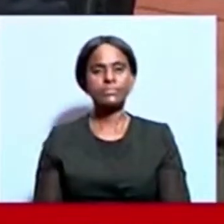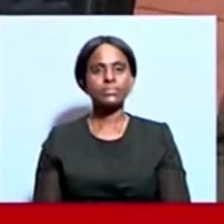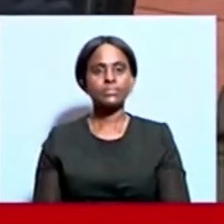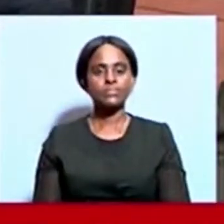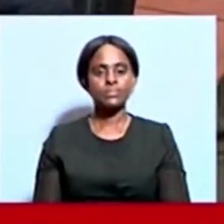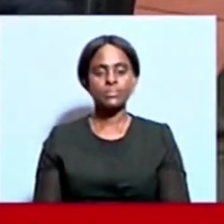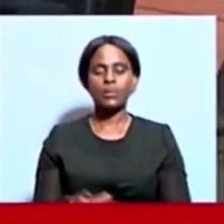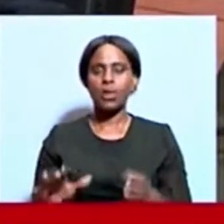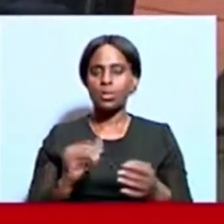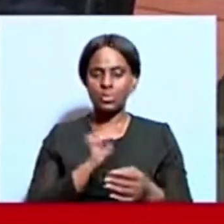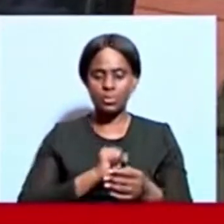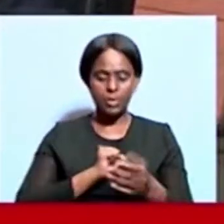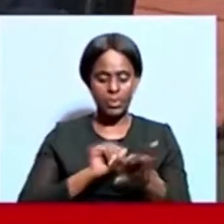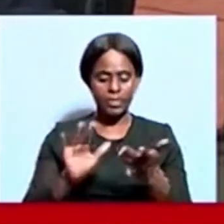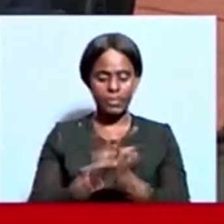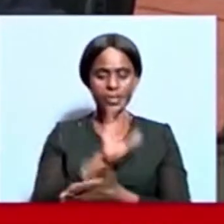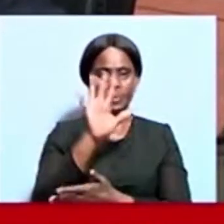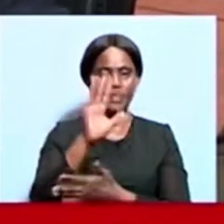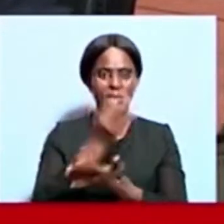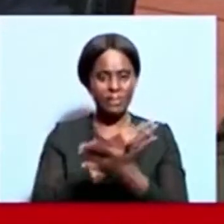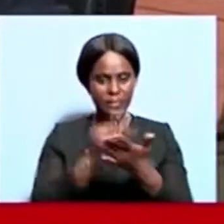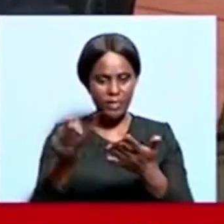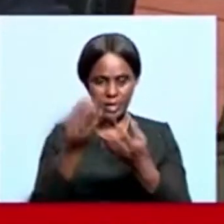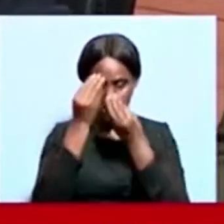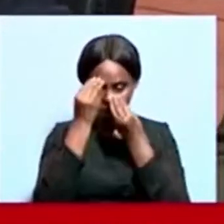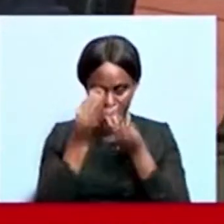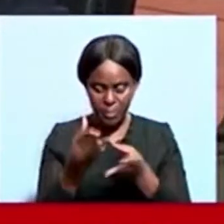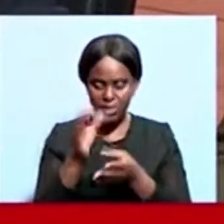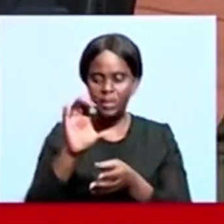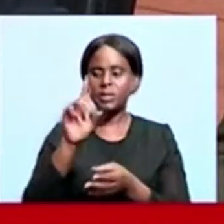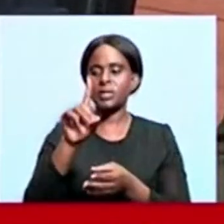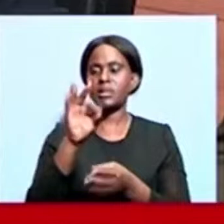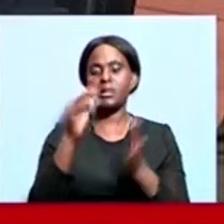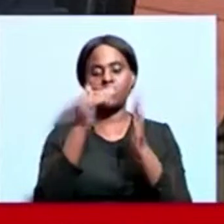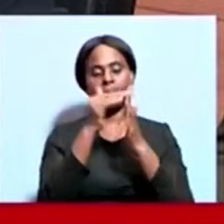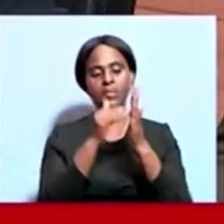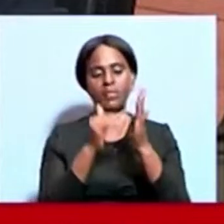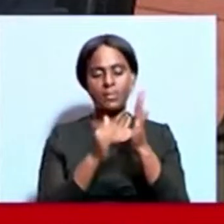Page 5, Chair. Failure to adhere to CDF guidelines.